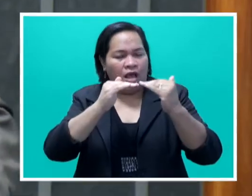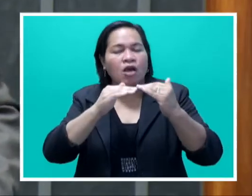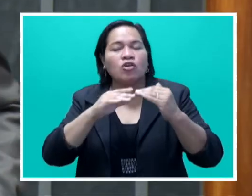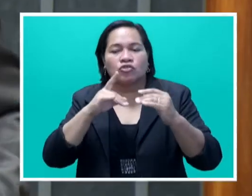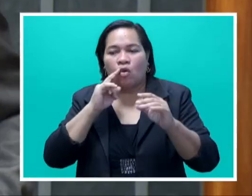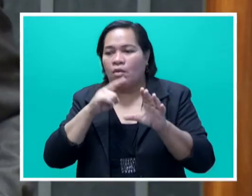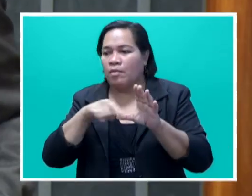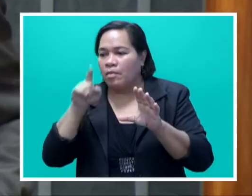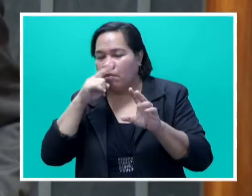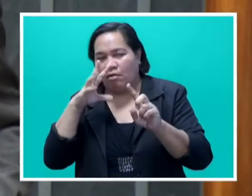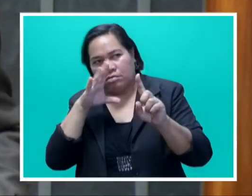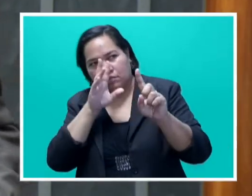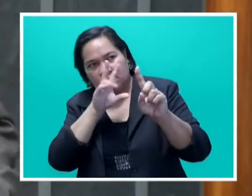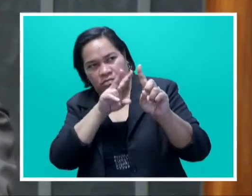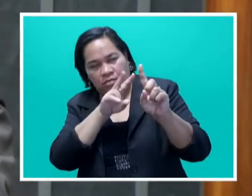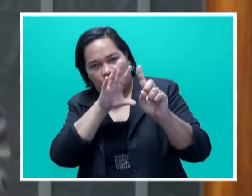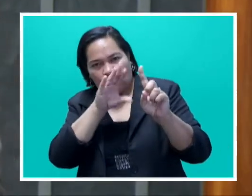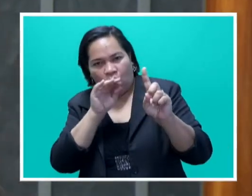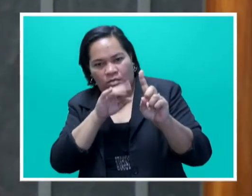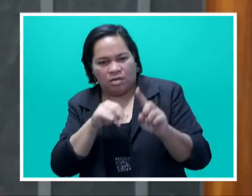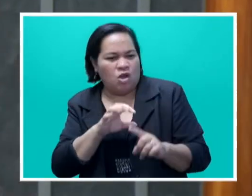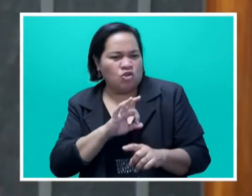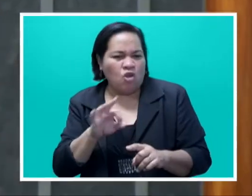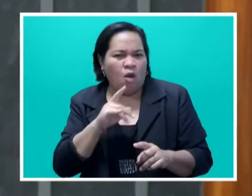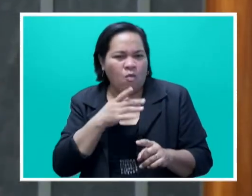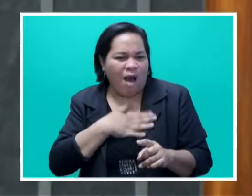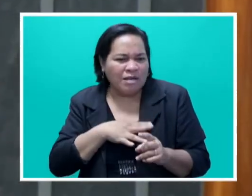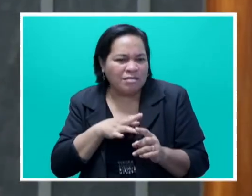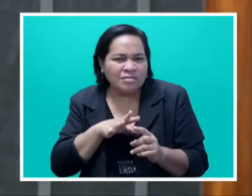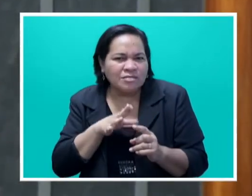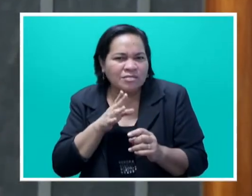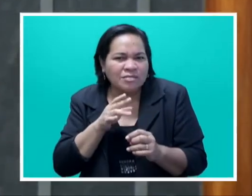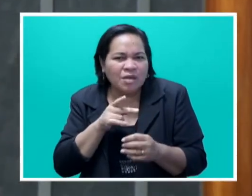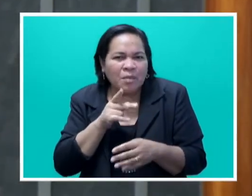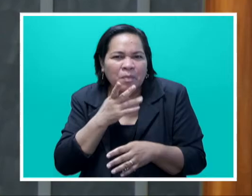aspiring for political office.